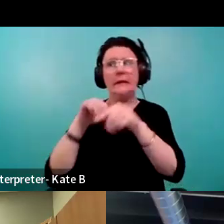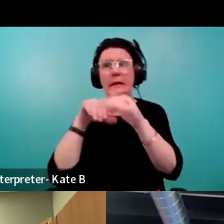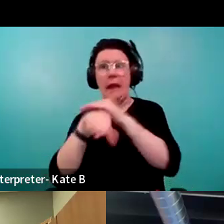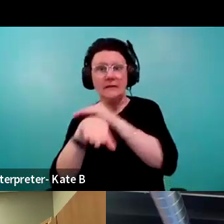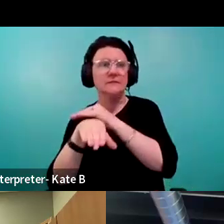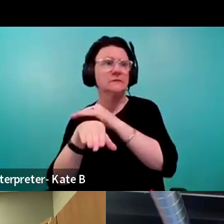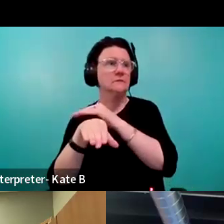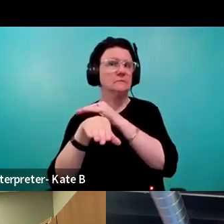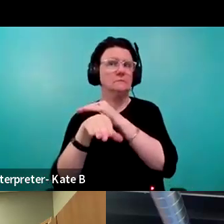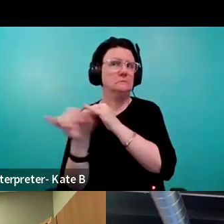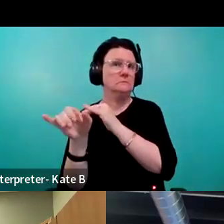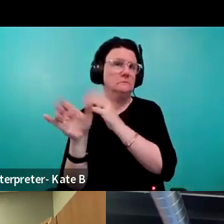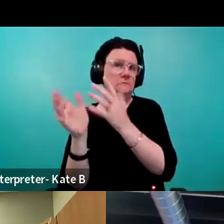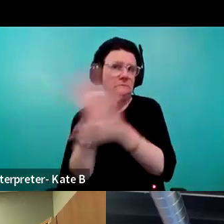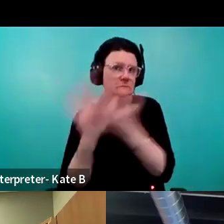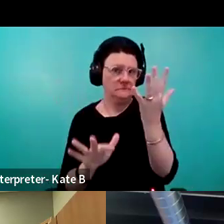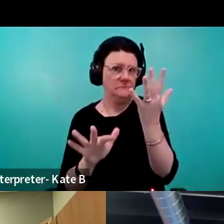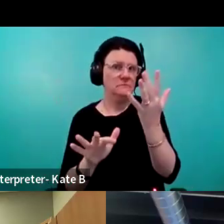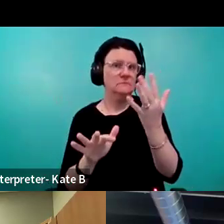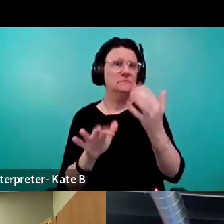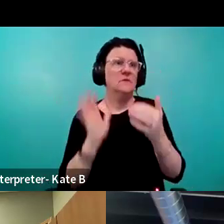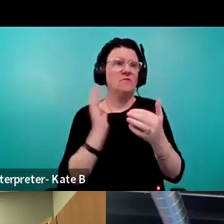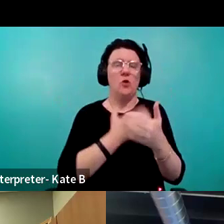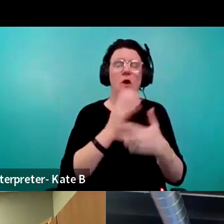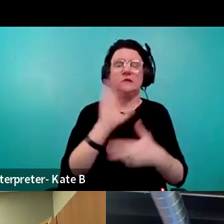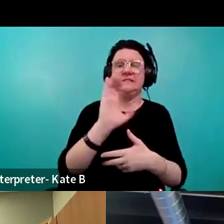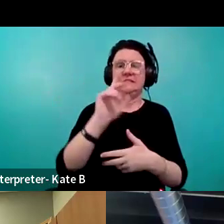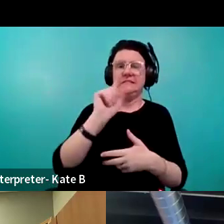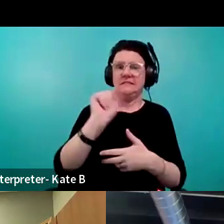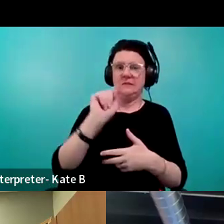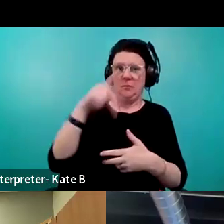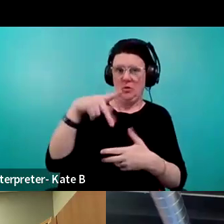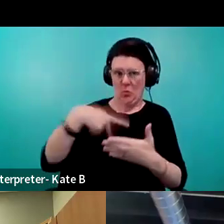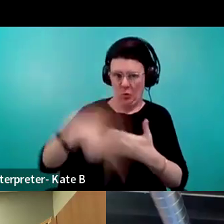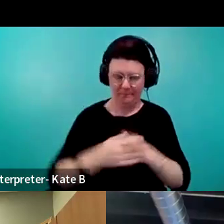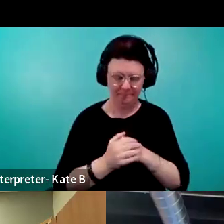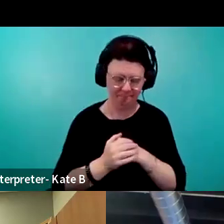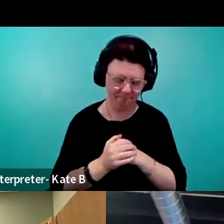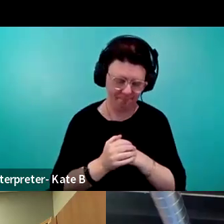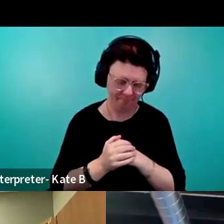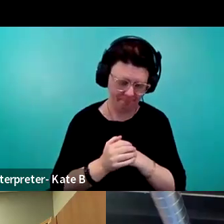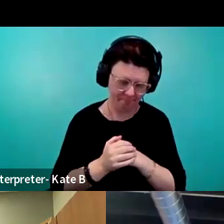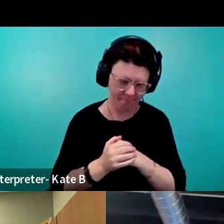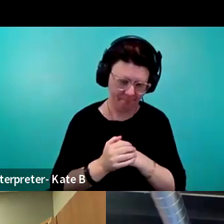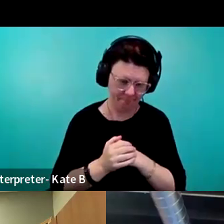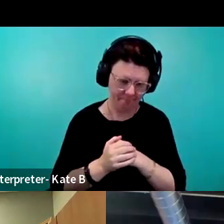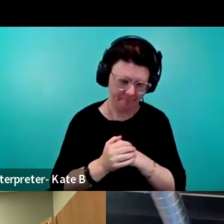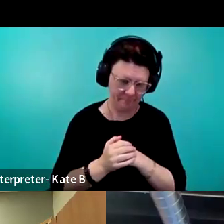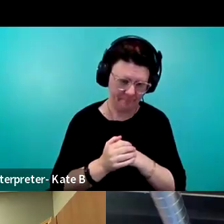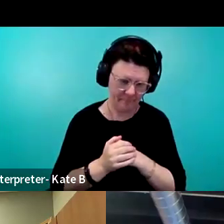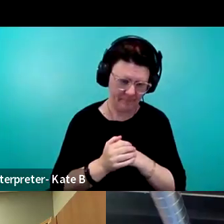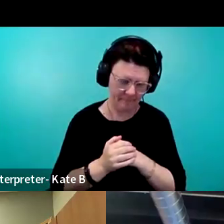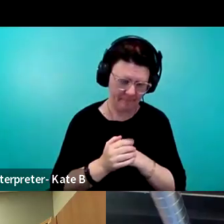in Iowa with the 3 CTP programs that were mentioned. So I've just found out